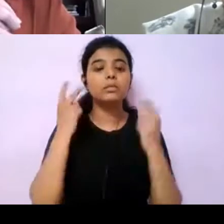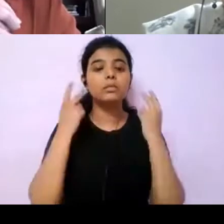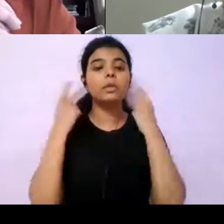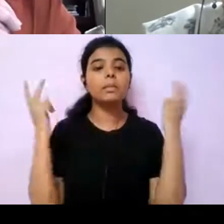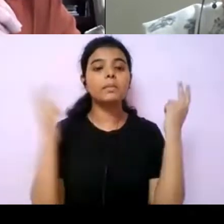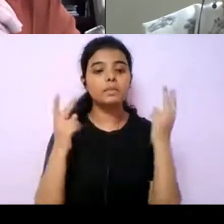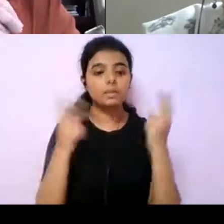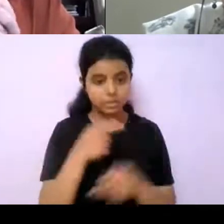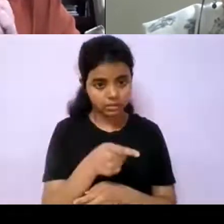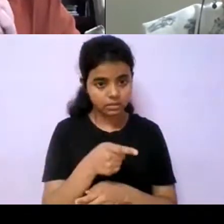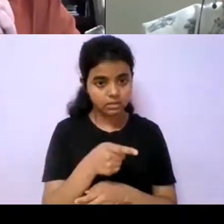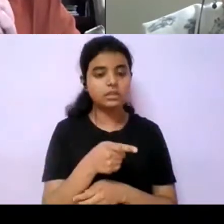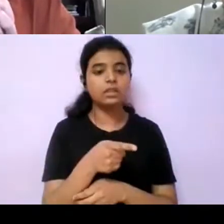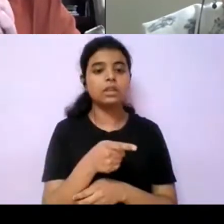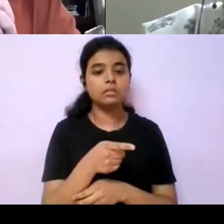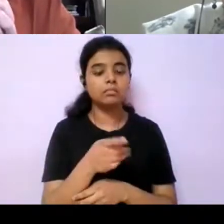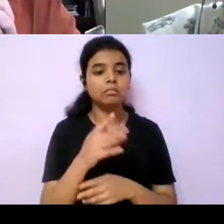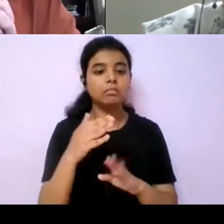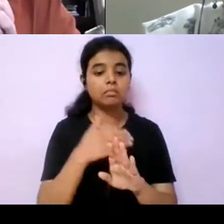and